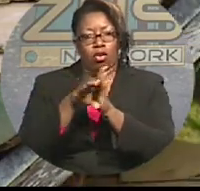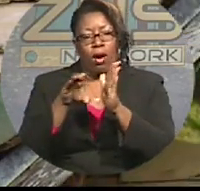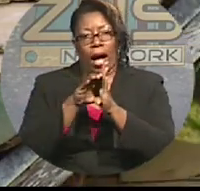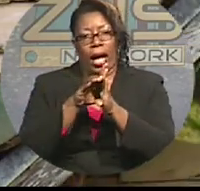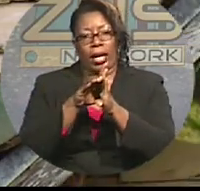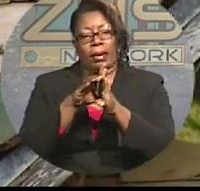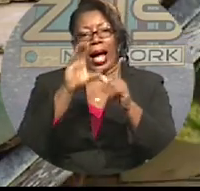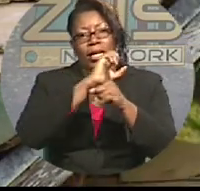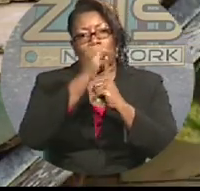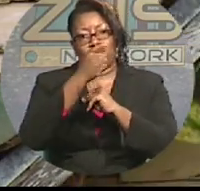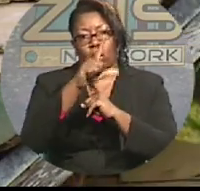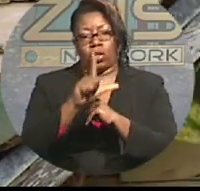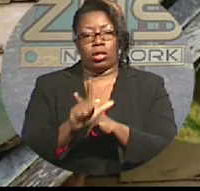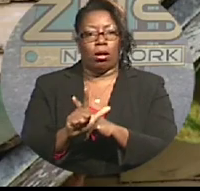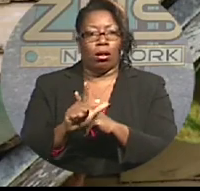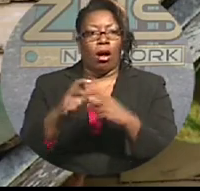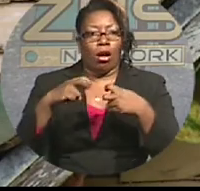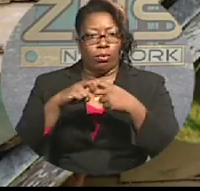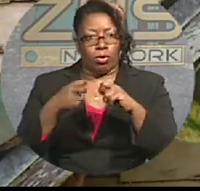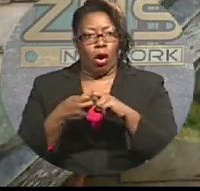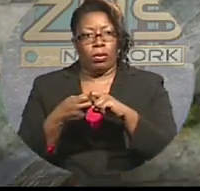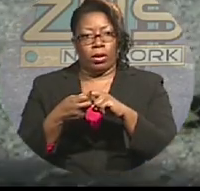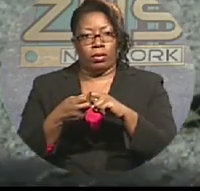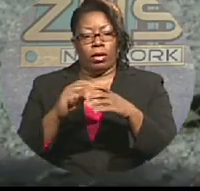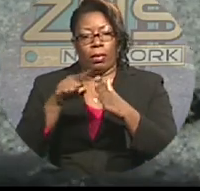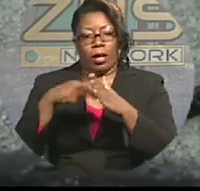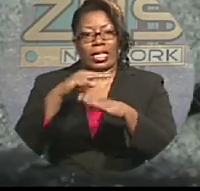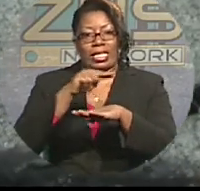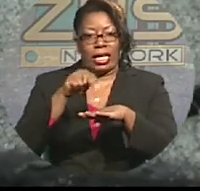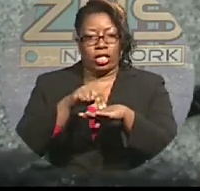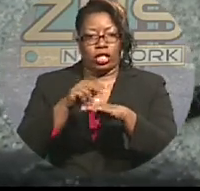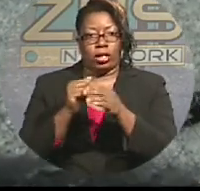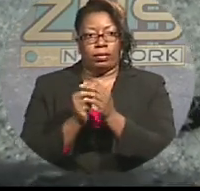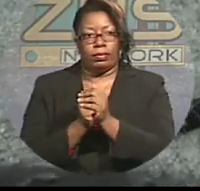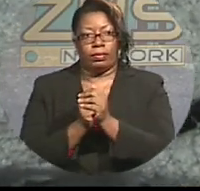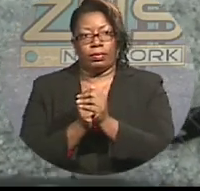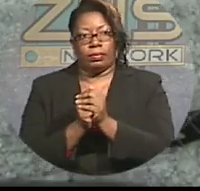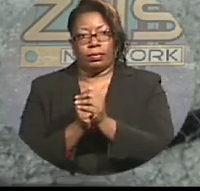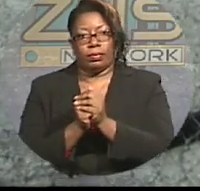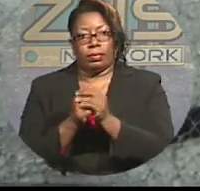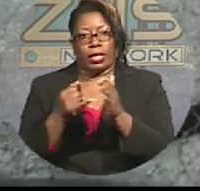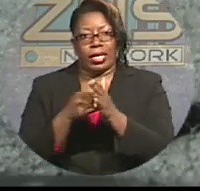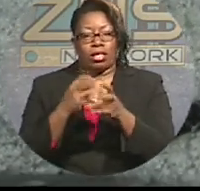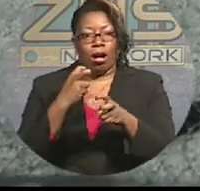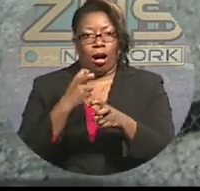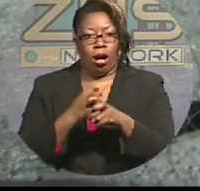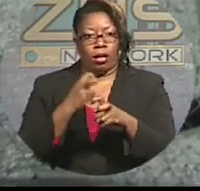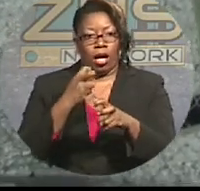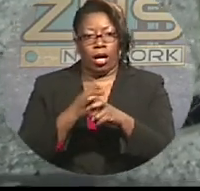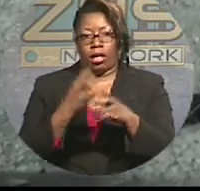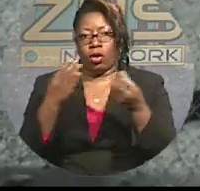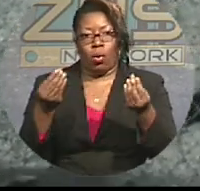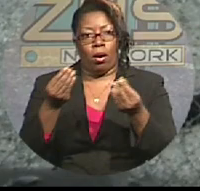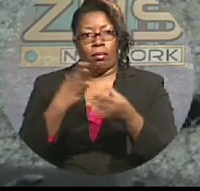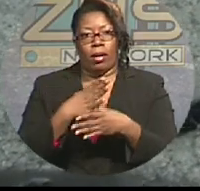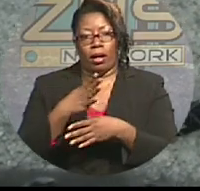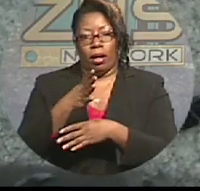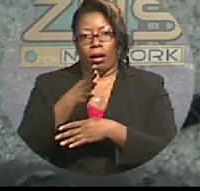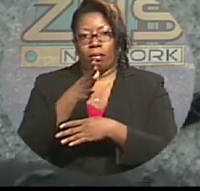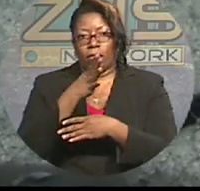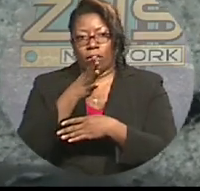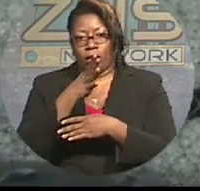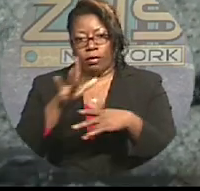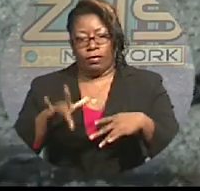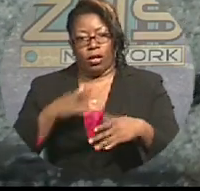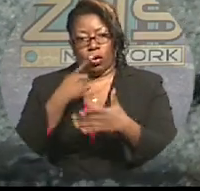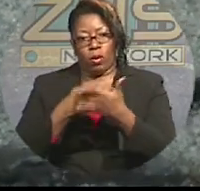problems besetting this nation. It's hard, it's hard, it's hard. And I wouldn't want no mother to have to feel what my mommy